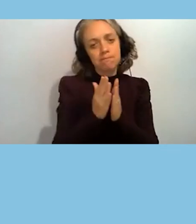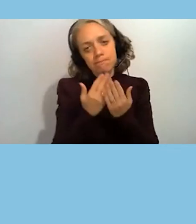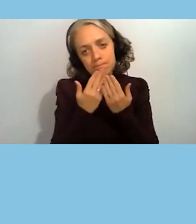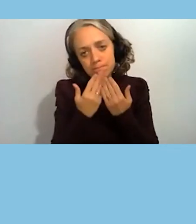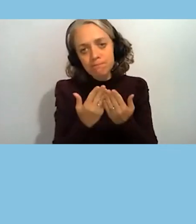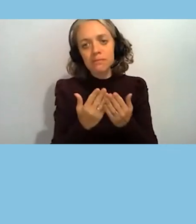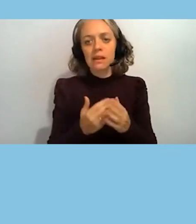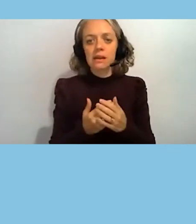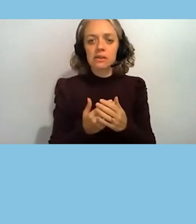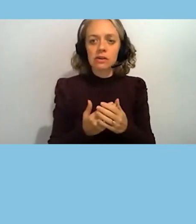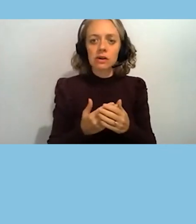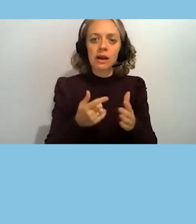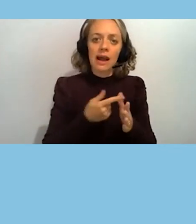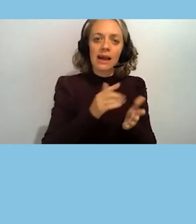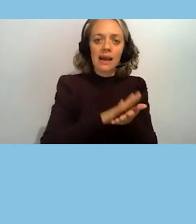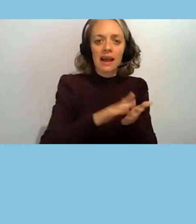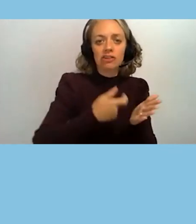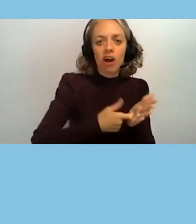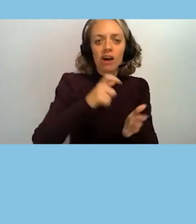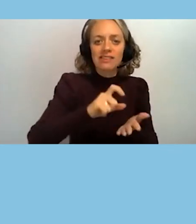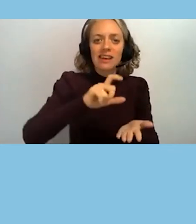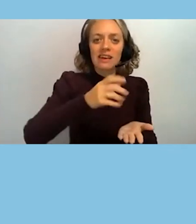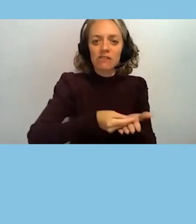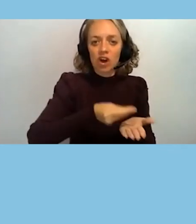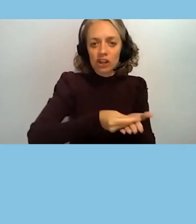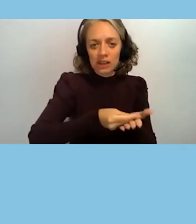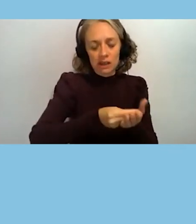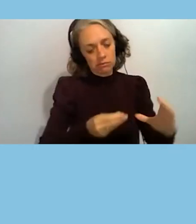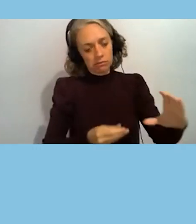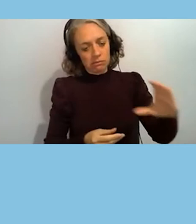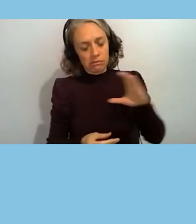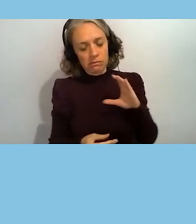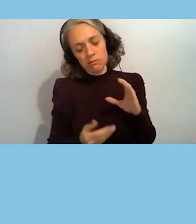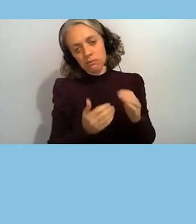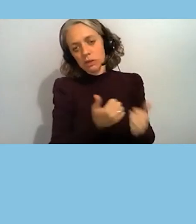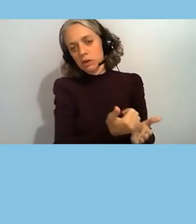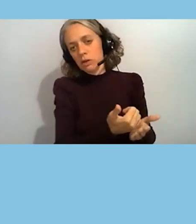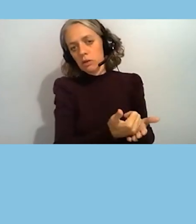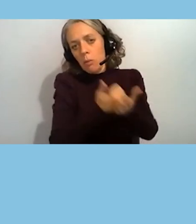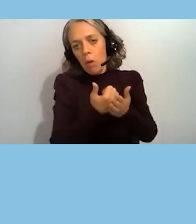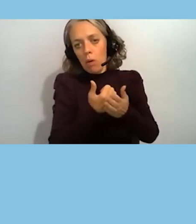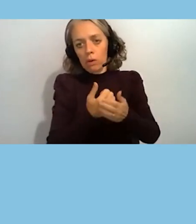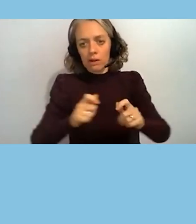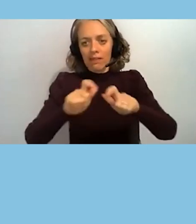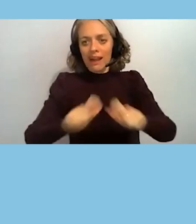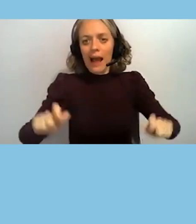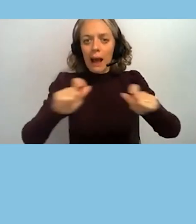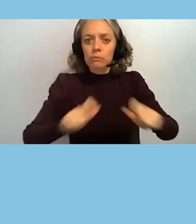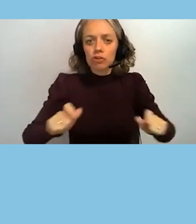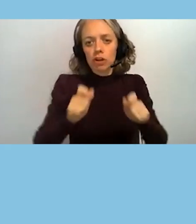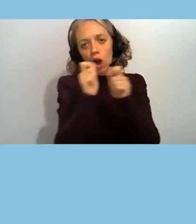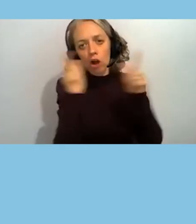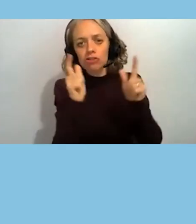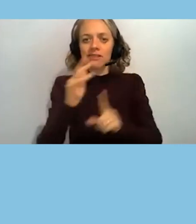the AHRC funding that has generously and graciously supporting the Caption Conscious Ecology